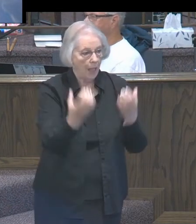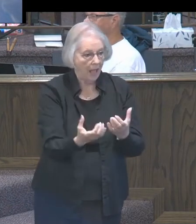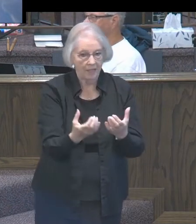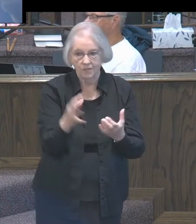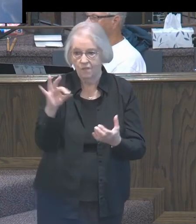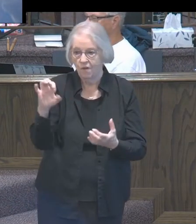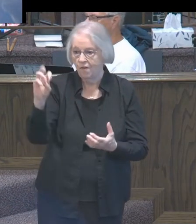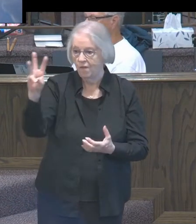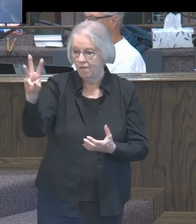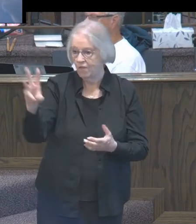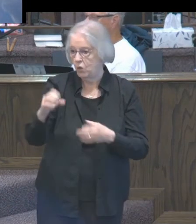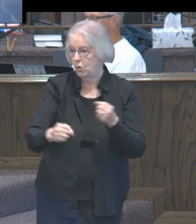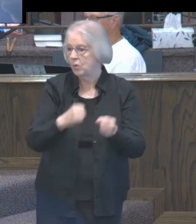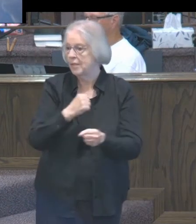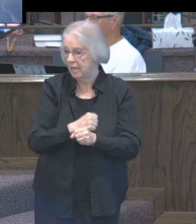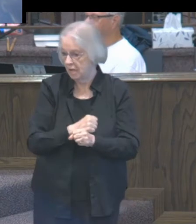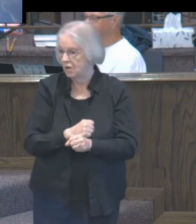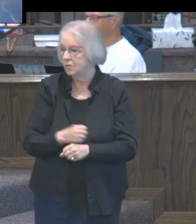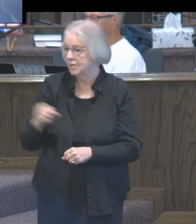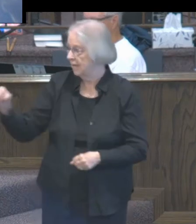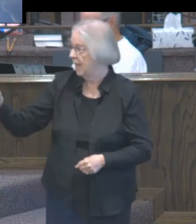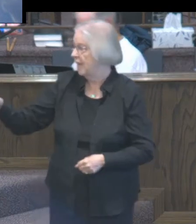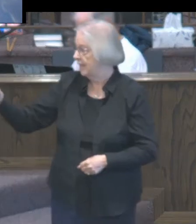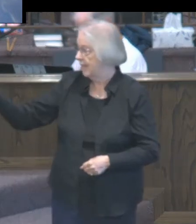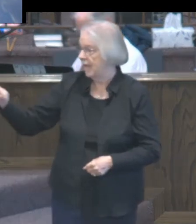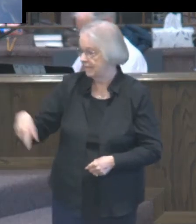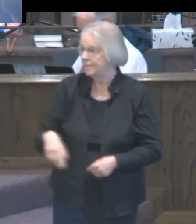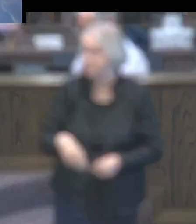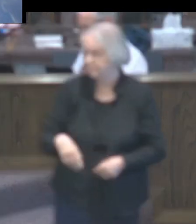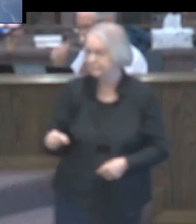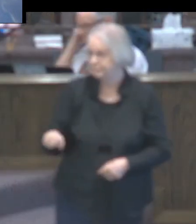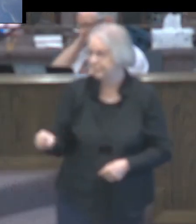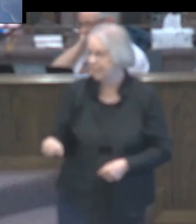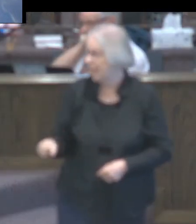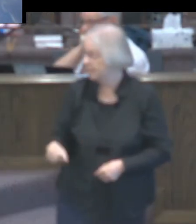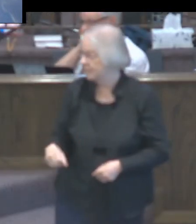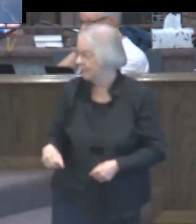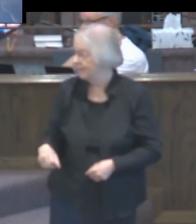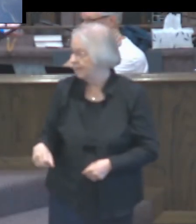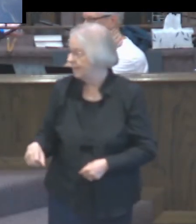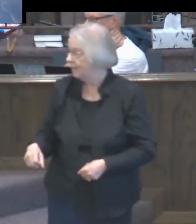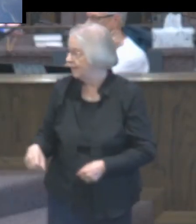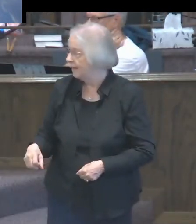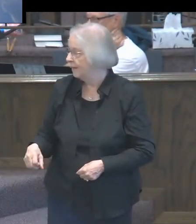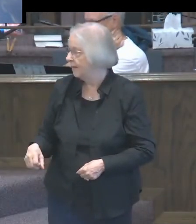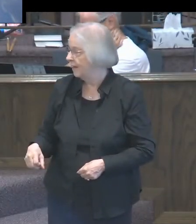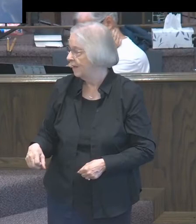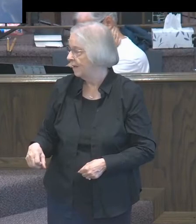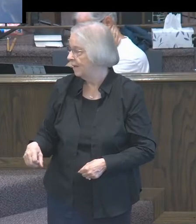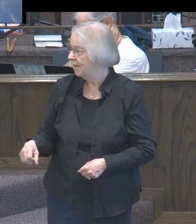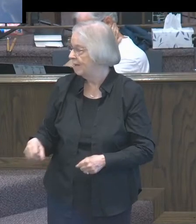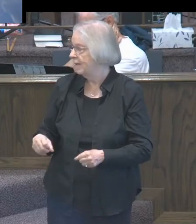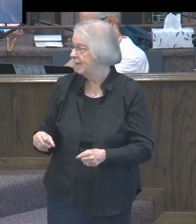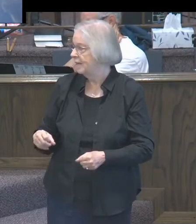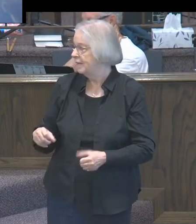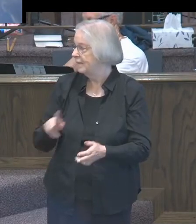right? What does the end of Psalm 46 say? You know this because this is your verse, right? The end of Psalm